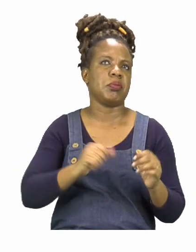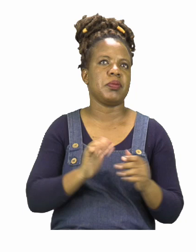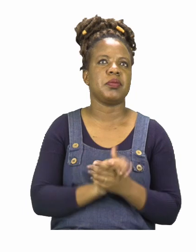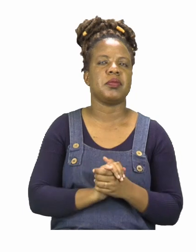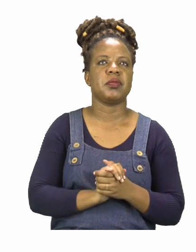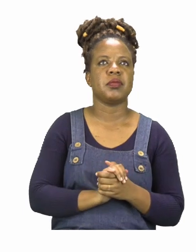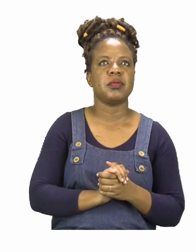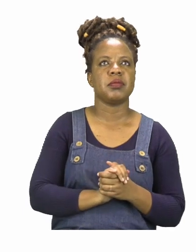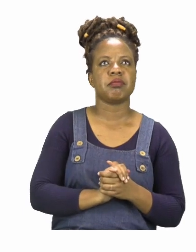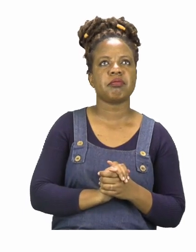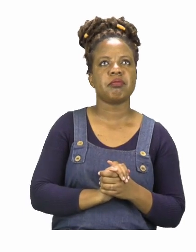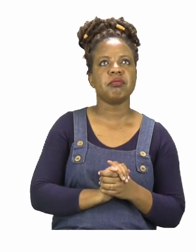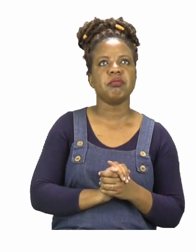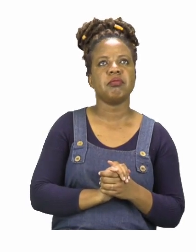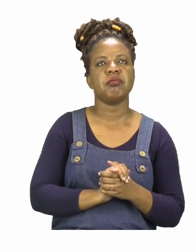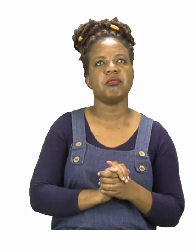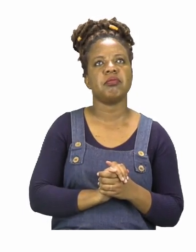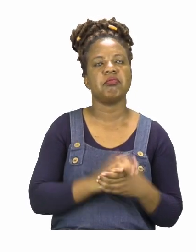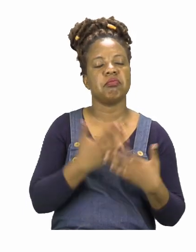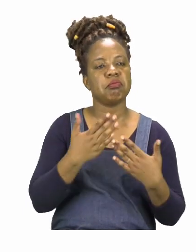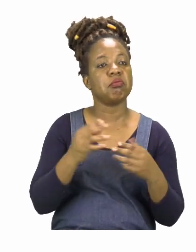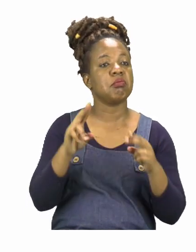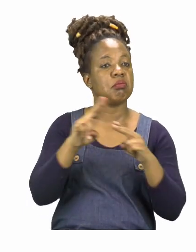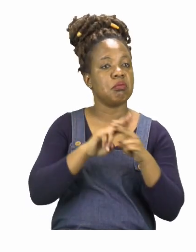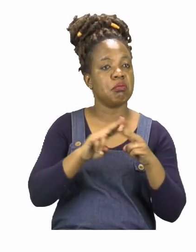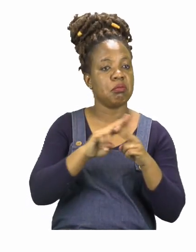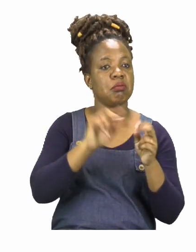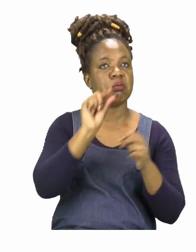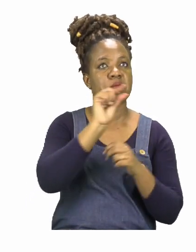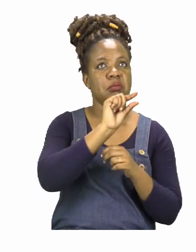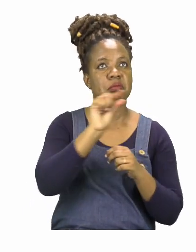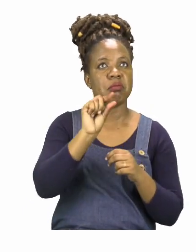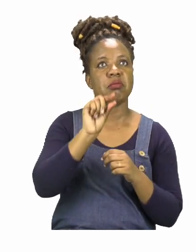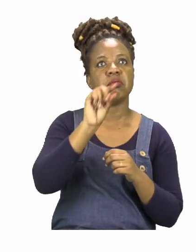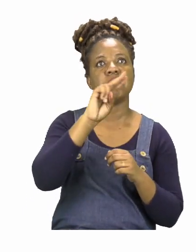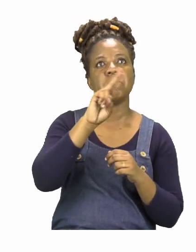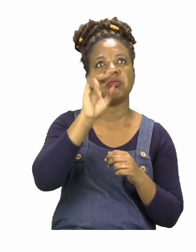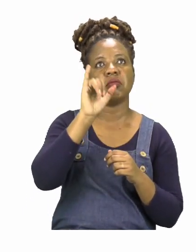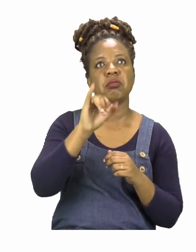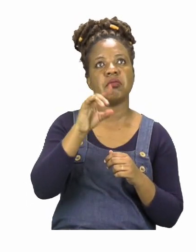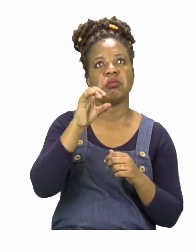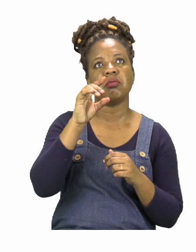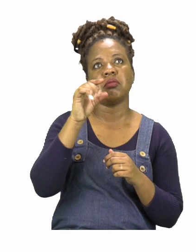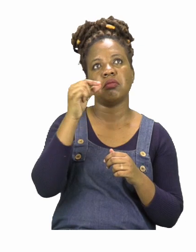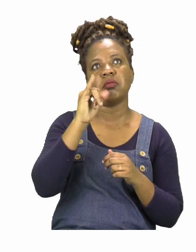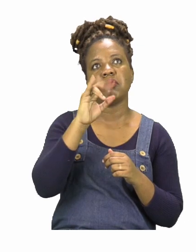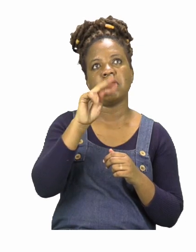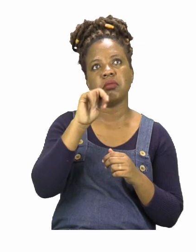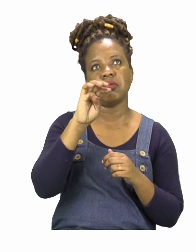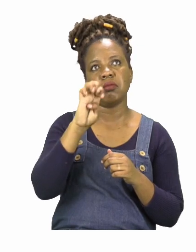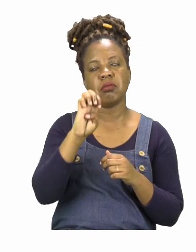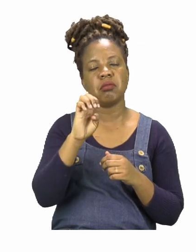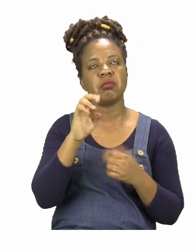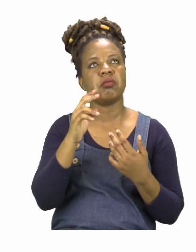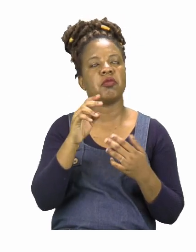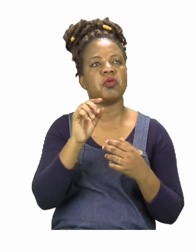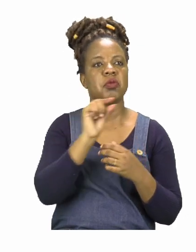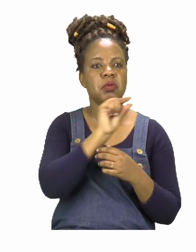the word hygiene in the sentence, I bought some new hygiene wipes for my